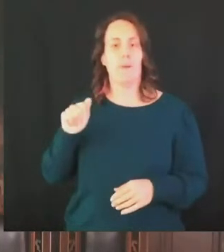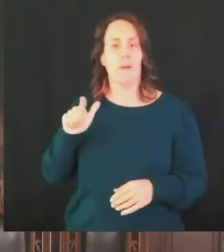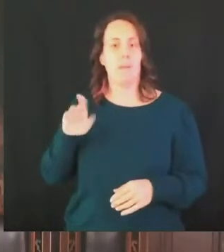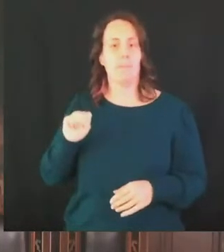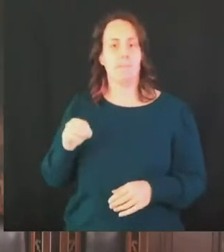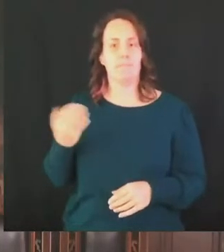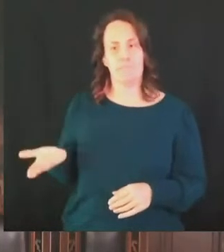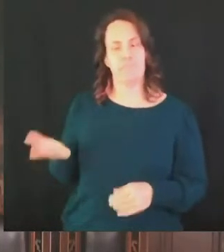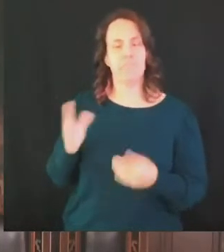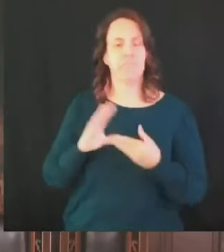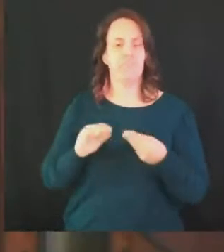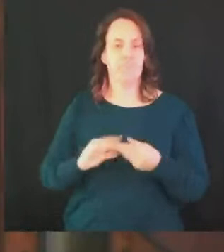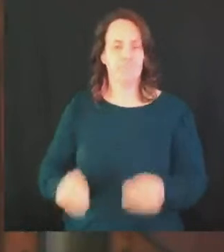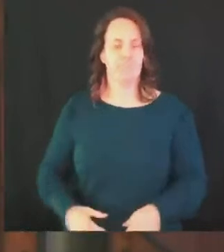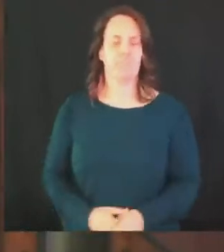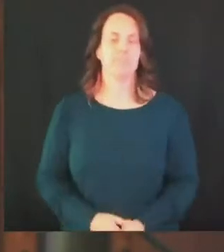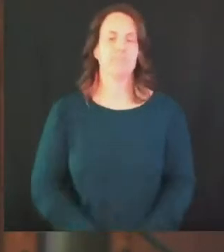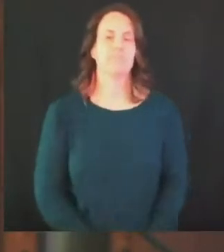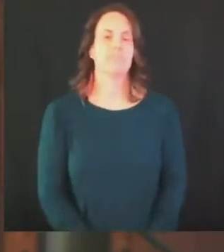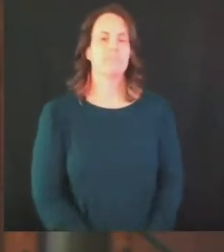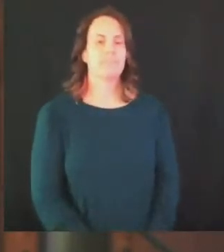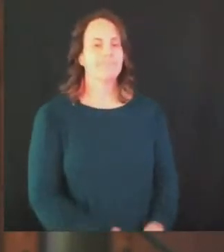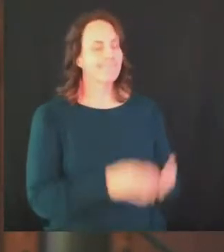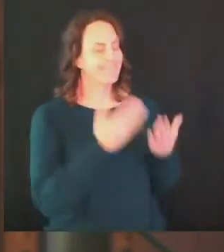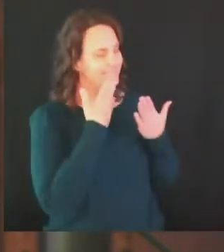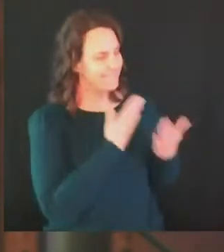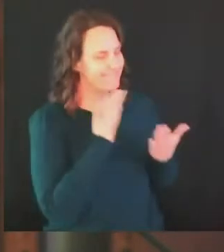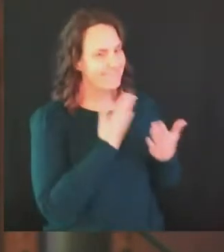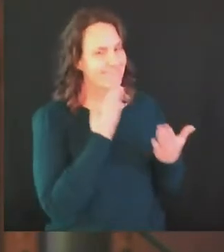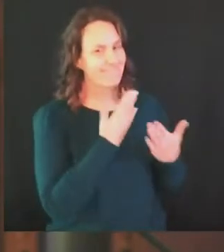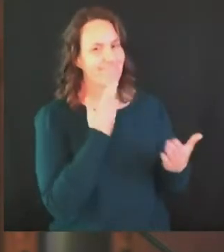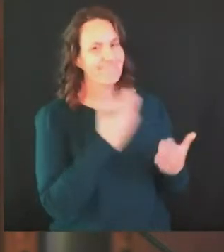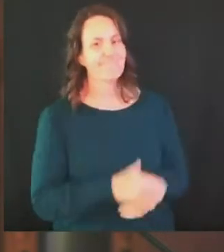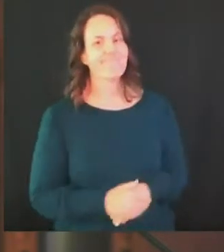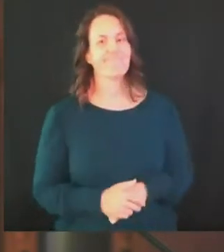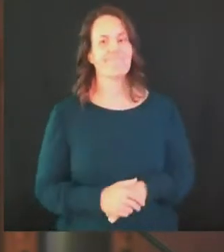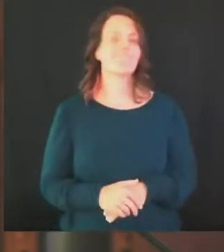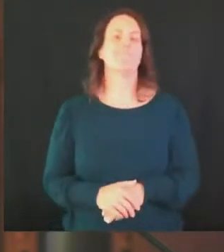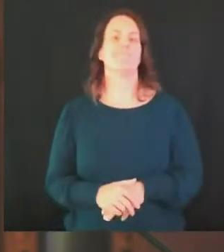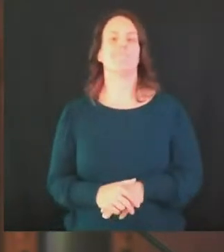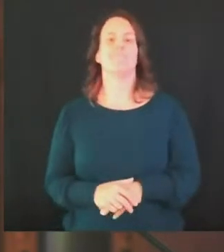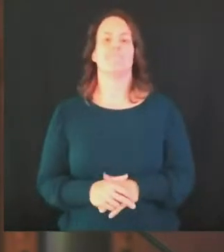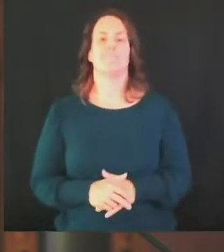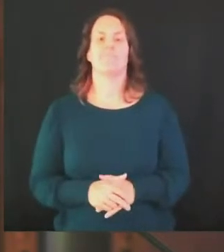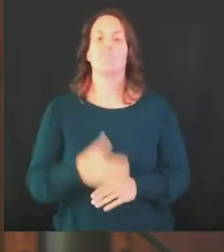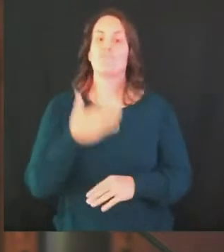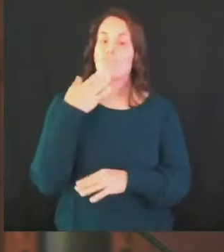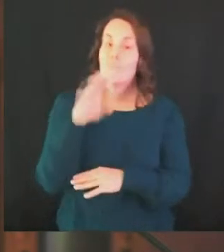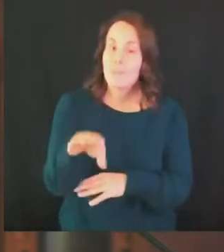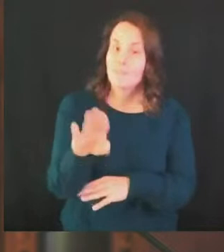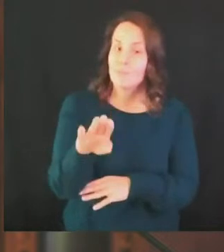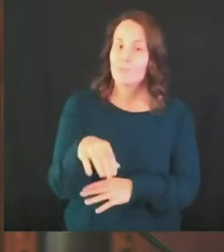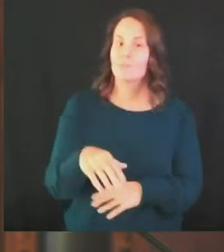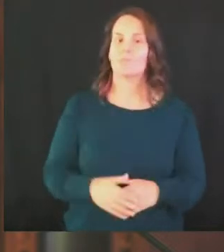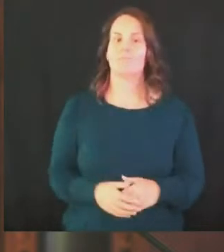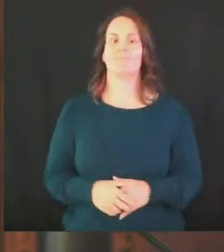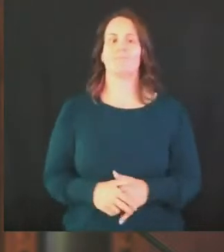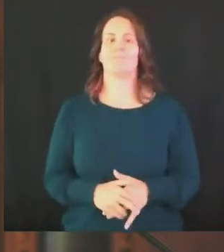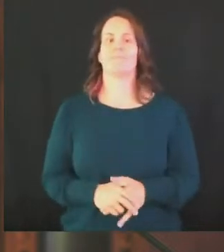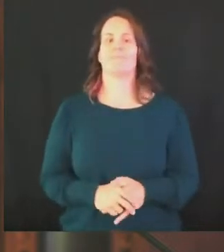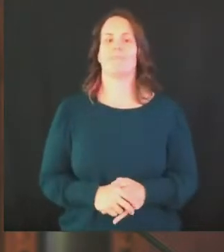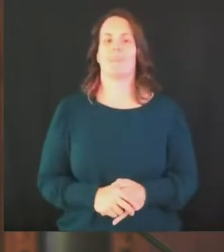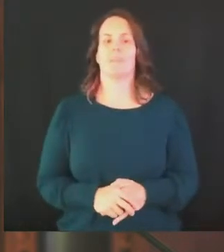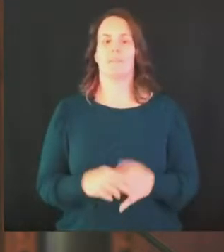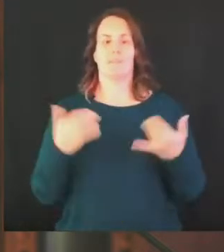Governor. Good afternoon, everyone, and thanks for joining us again today. I'm going to start with the numbers today because I need to make sure that